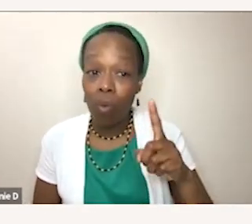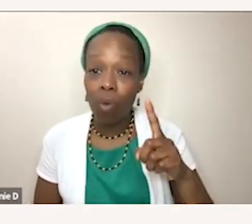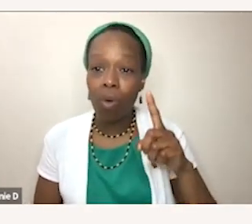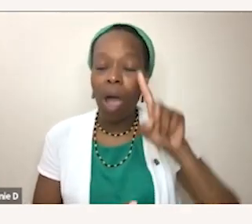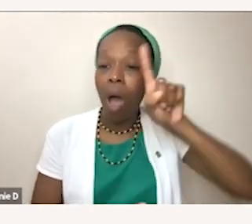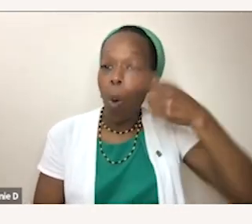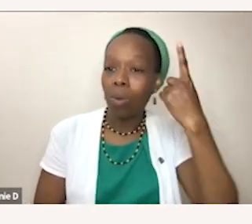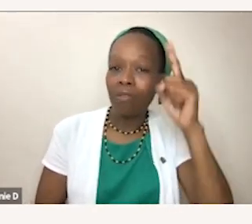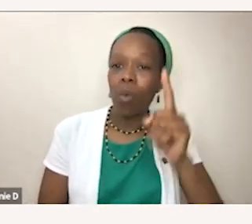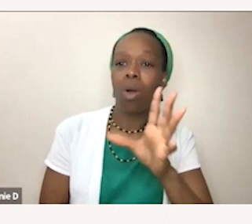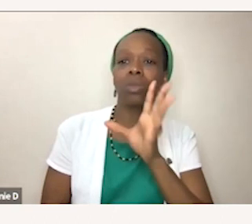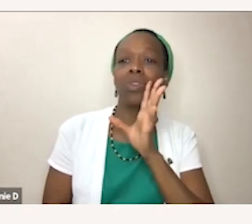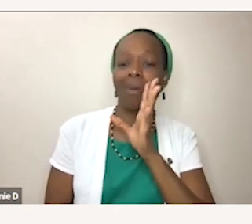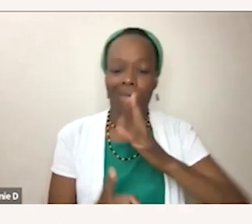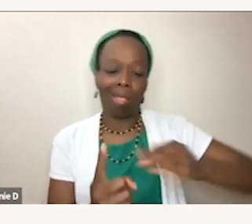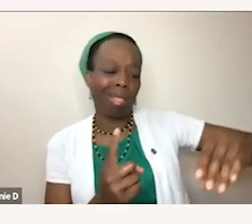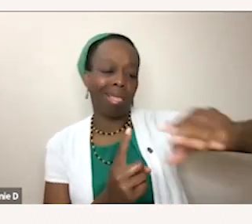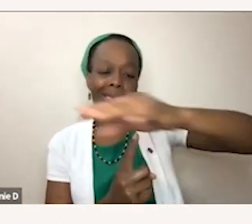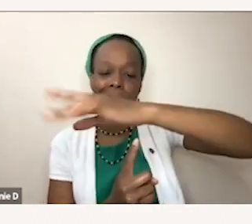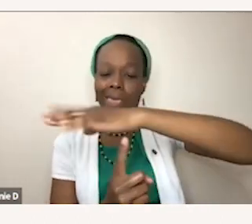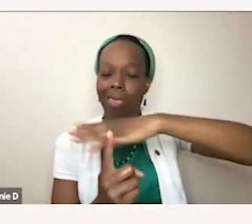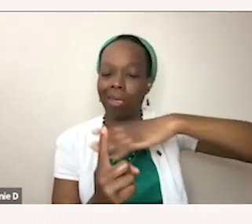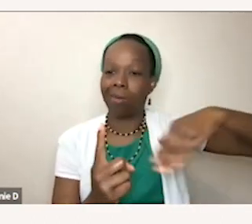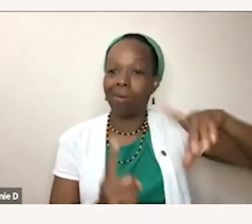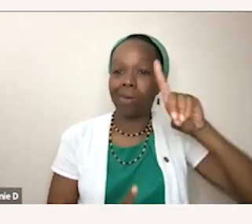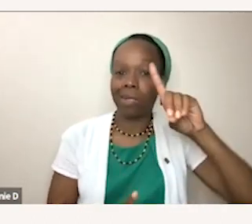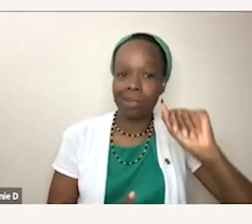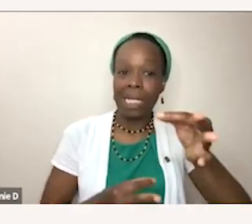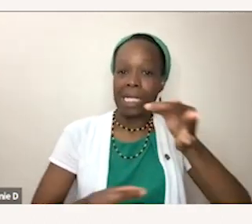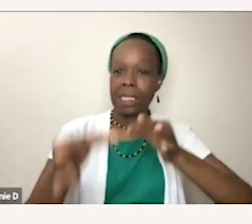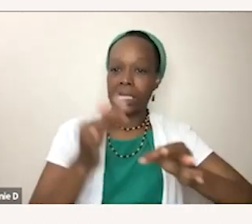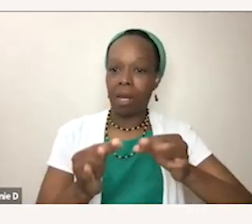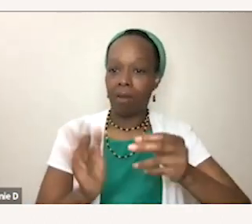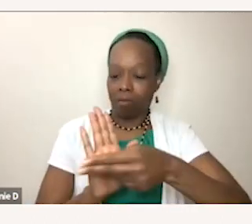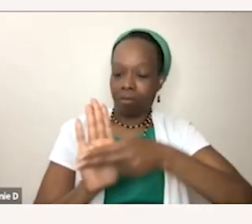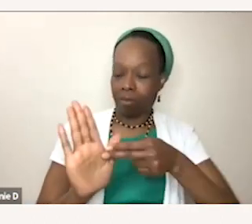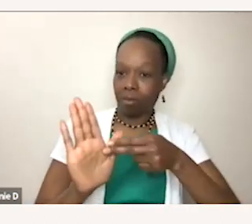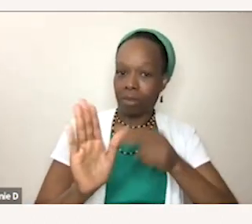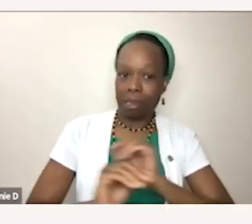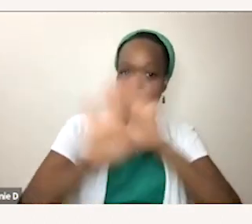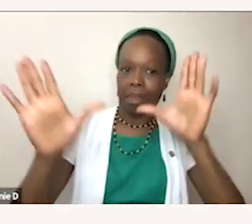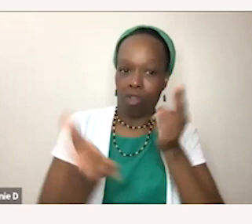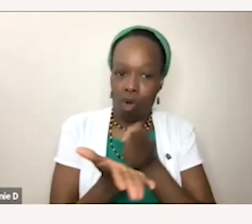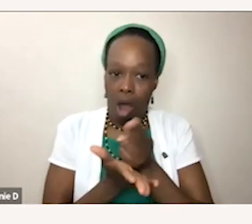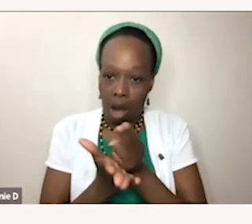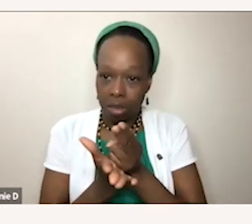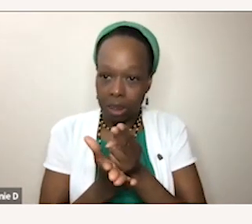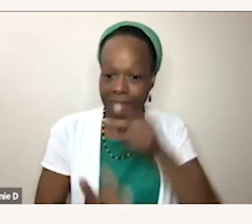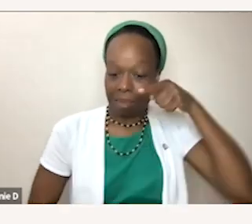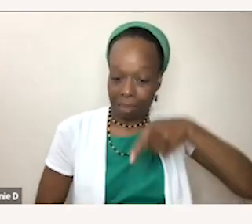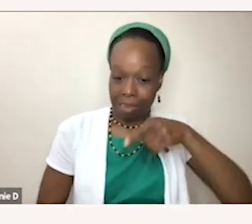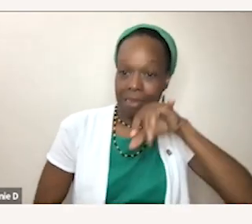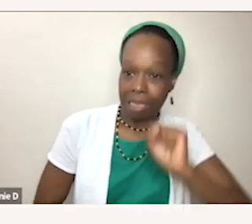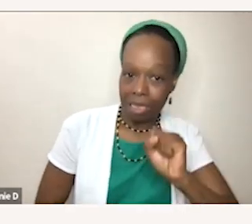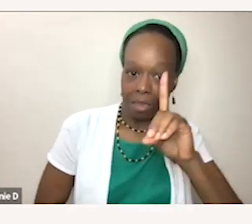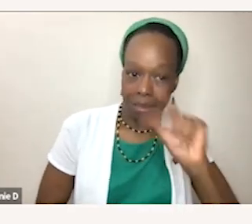talking around disability rather than labeling it clearly and honestly. So instead of that, here, we have this list